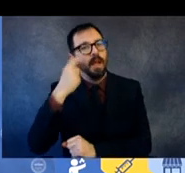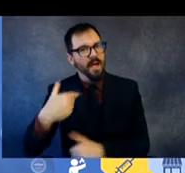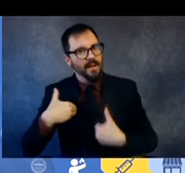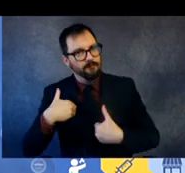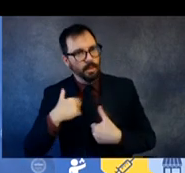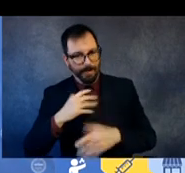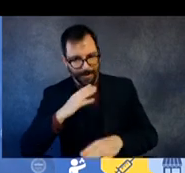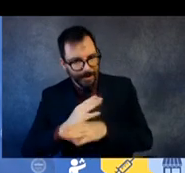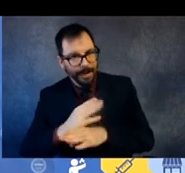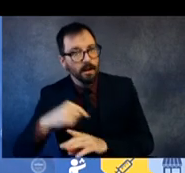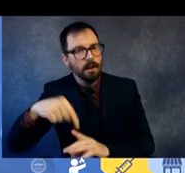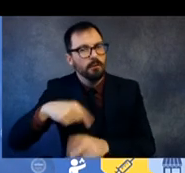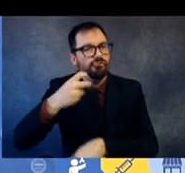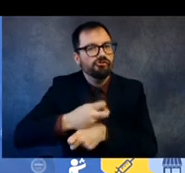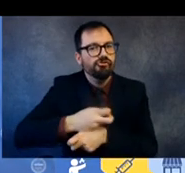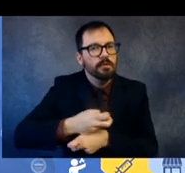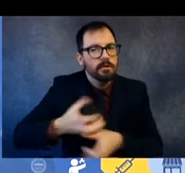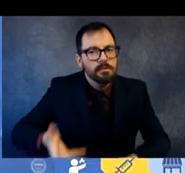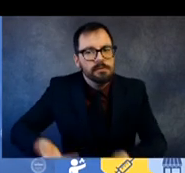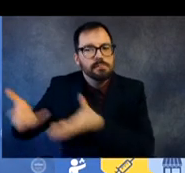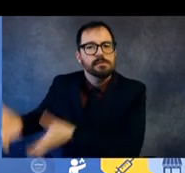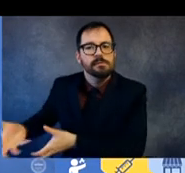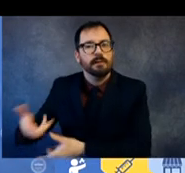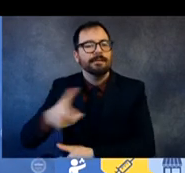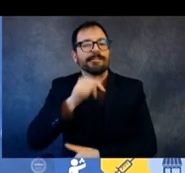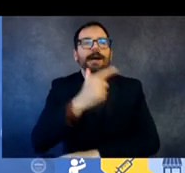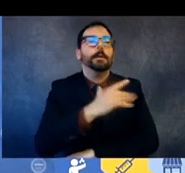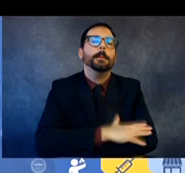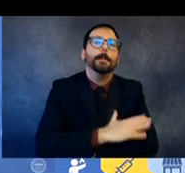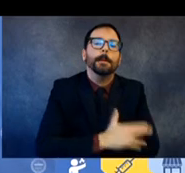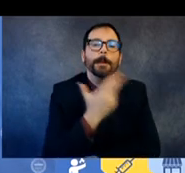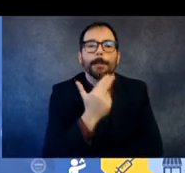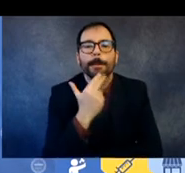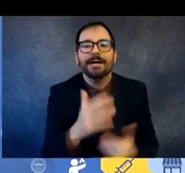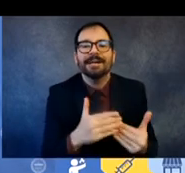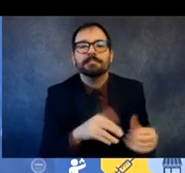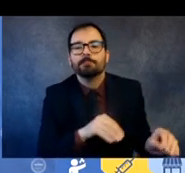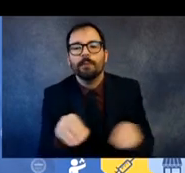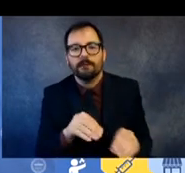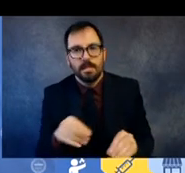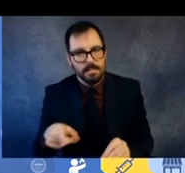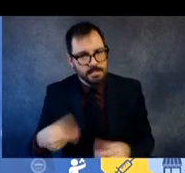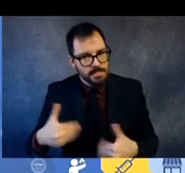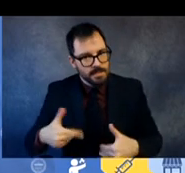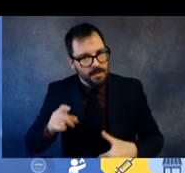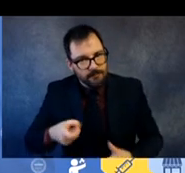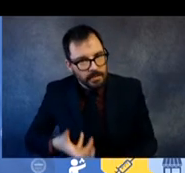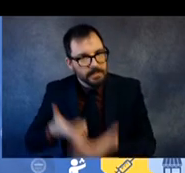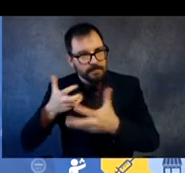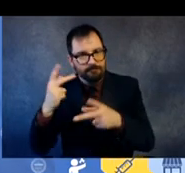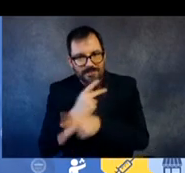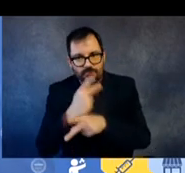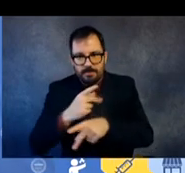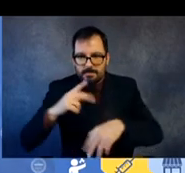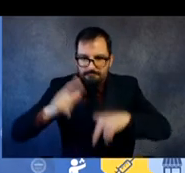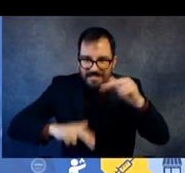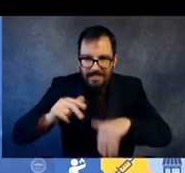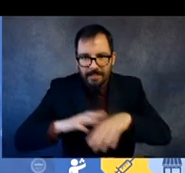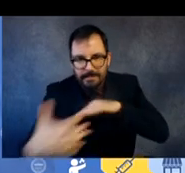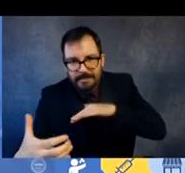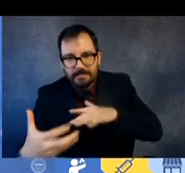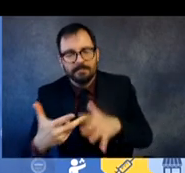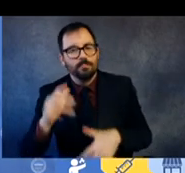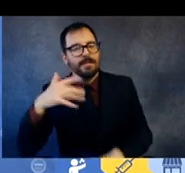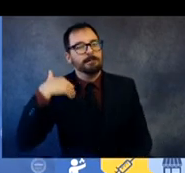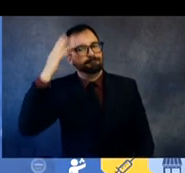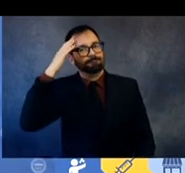of barriers. It actually has to be built out. So we also are very cognizant of the community. The neighborhood is very concerned about